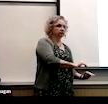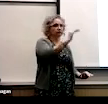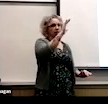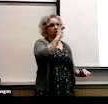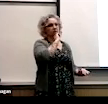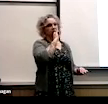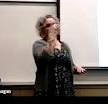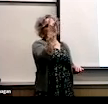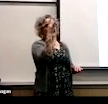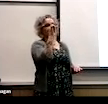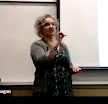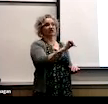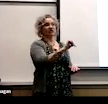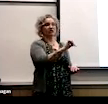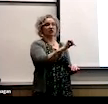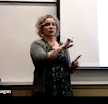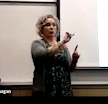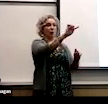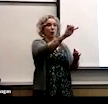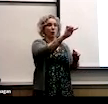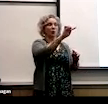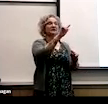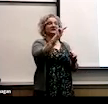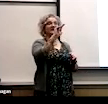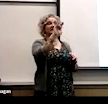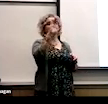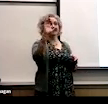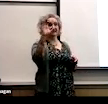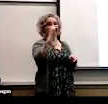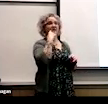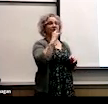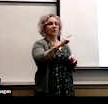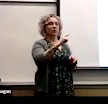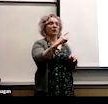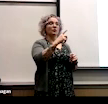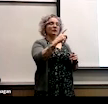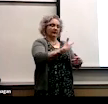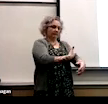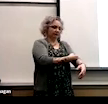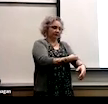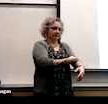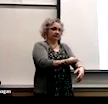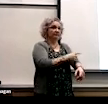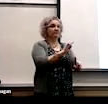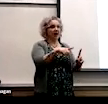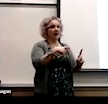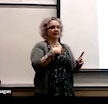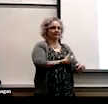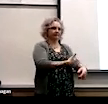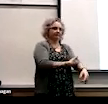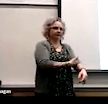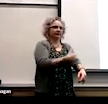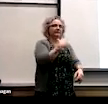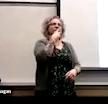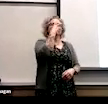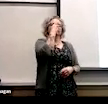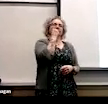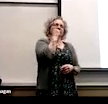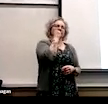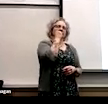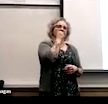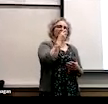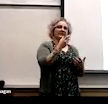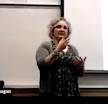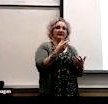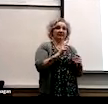under sedation. The day you turn 18, they will no longer do it under sedation. Yes. And her father was telling me that it's really been challenging because after they had like 3 or